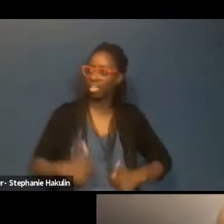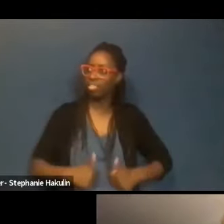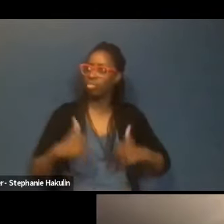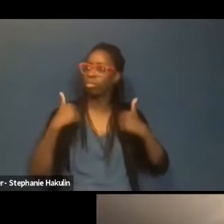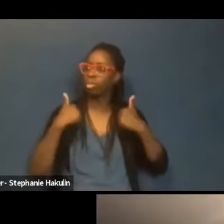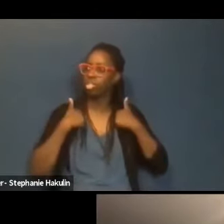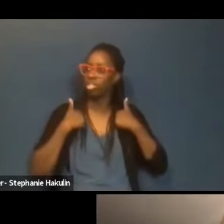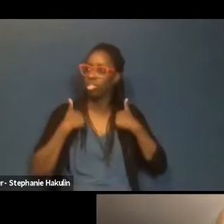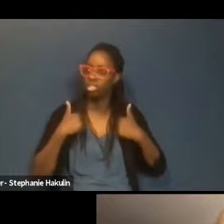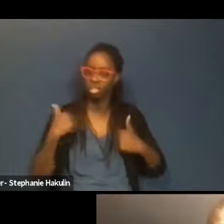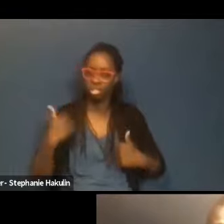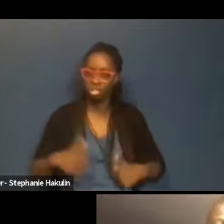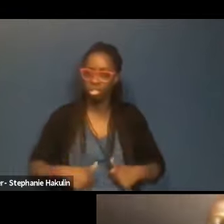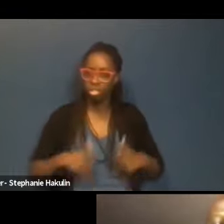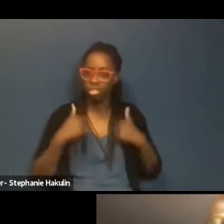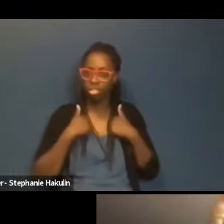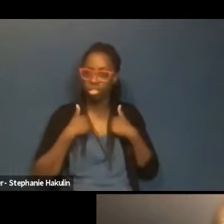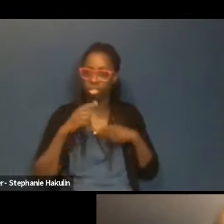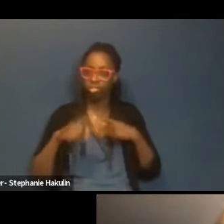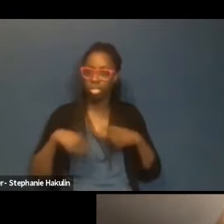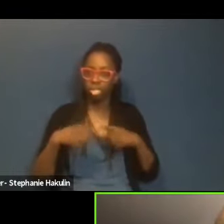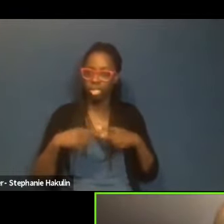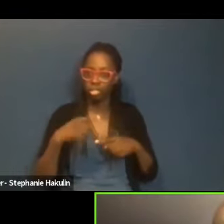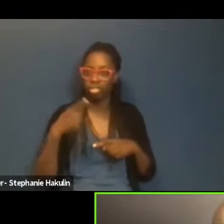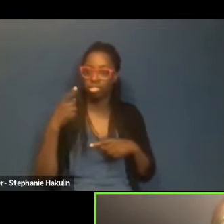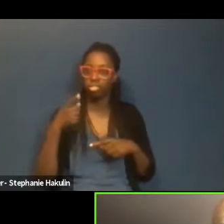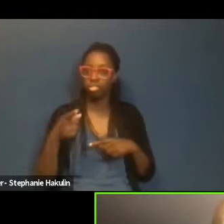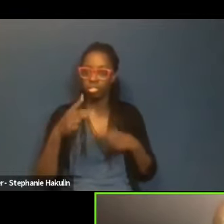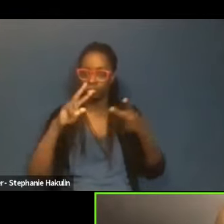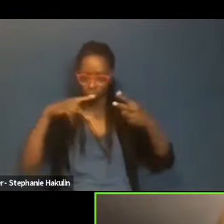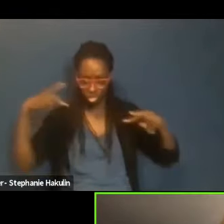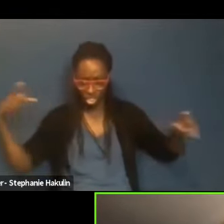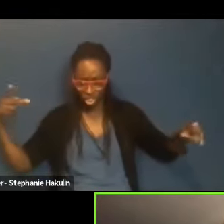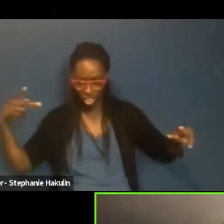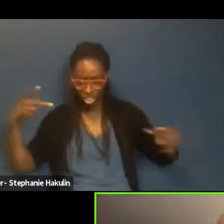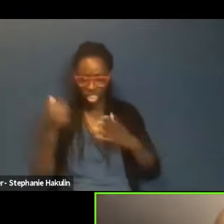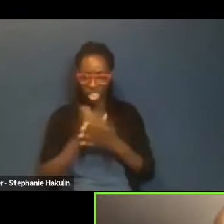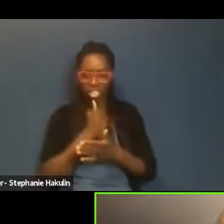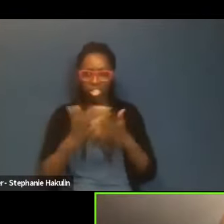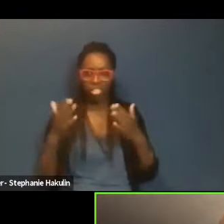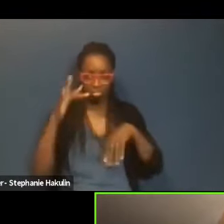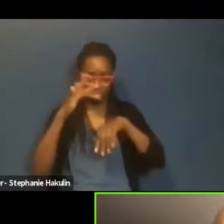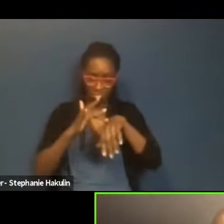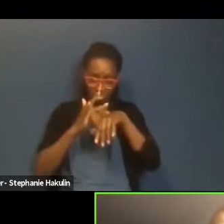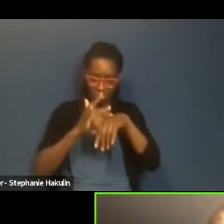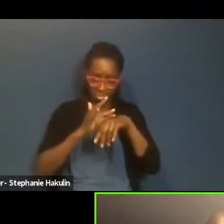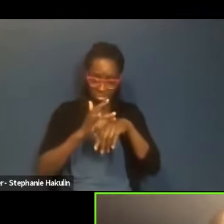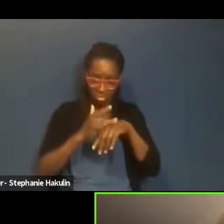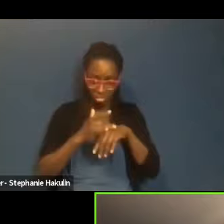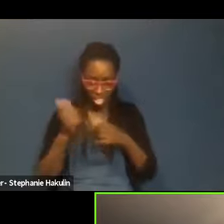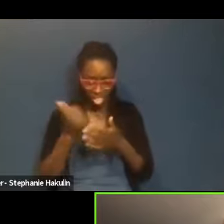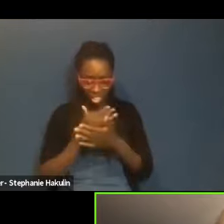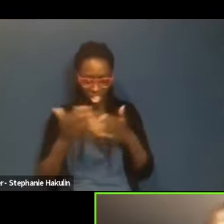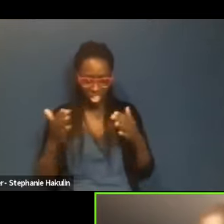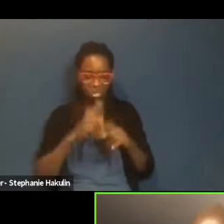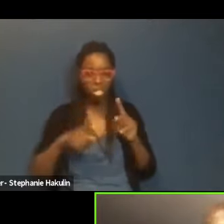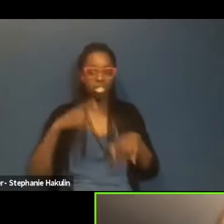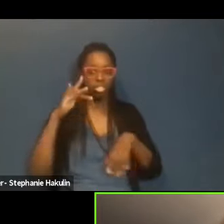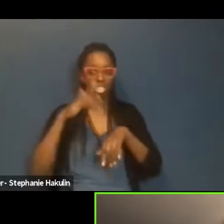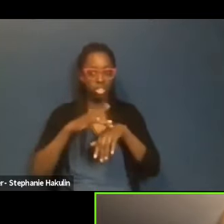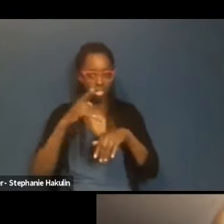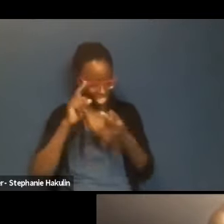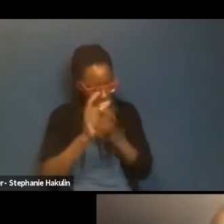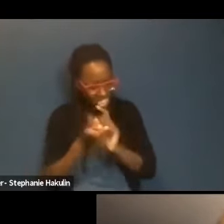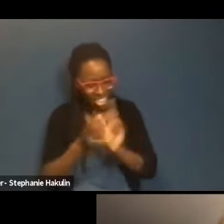of all you touch. All you touch, you change. All that you change, changes you. You become the echo of the work, the